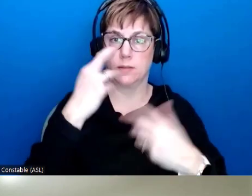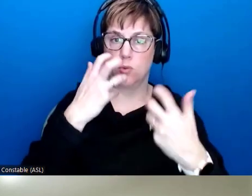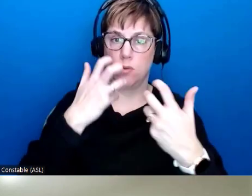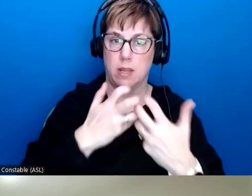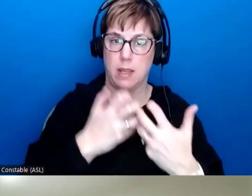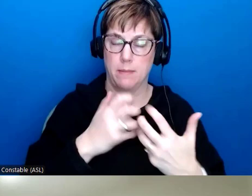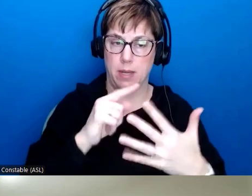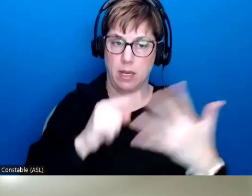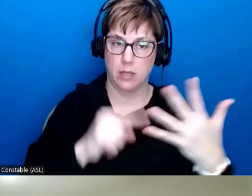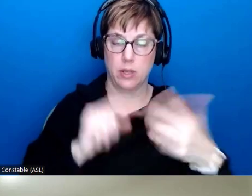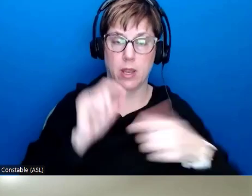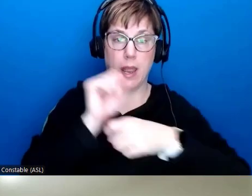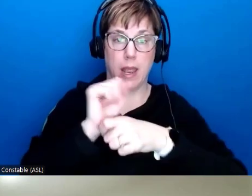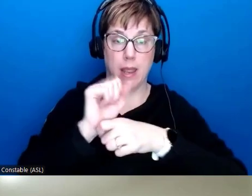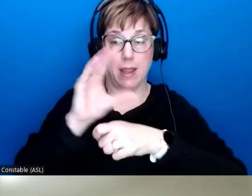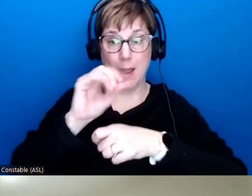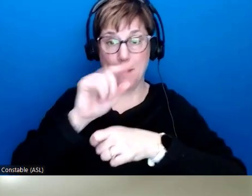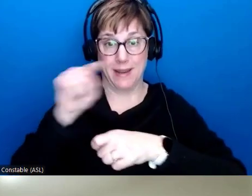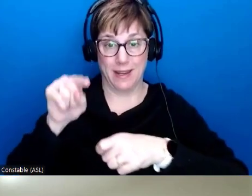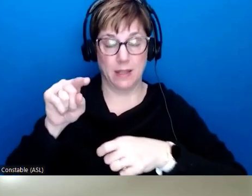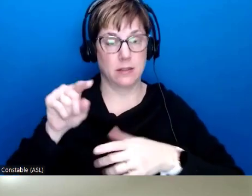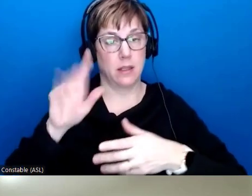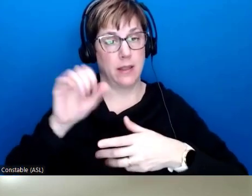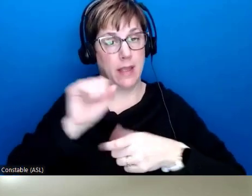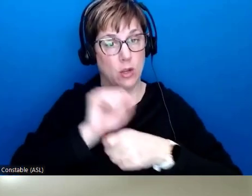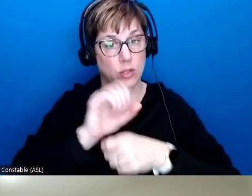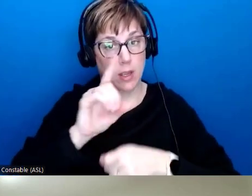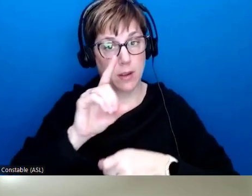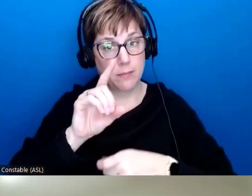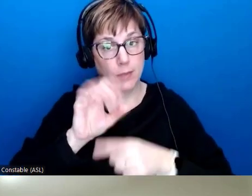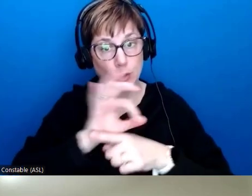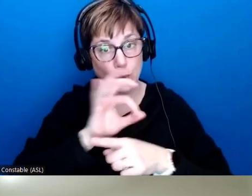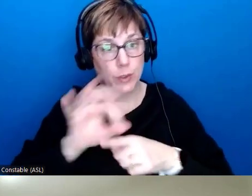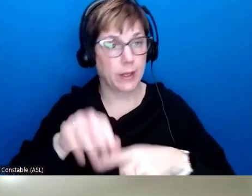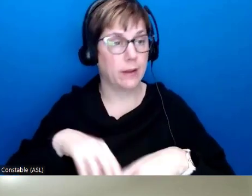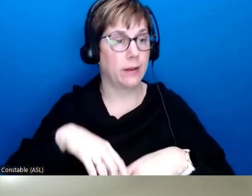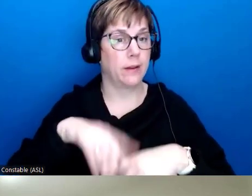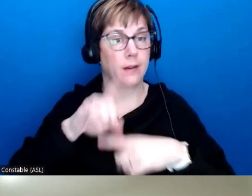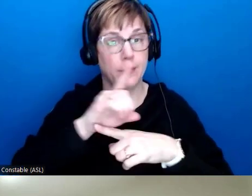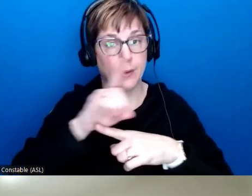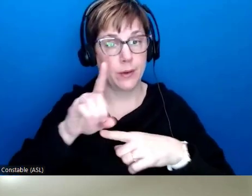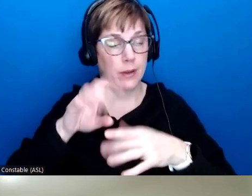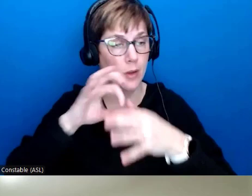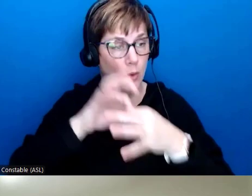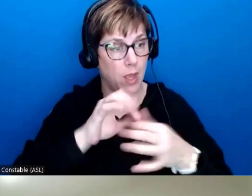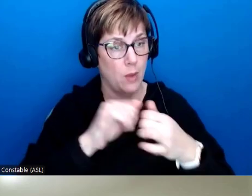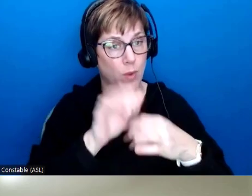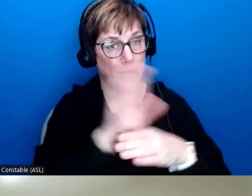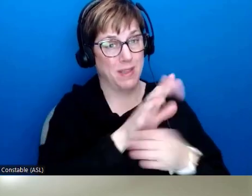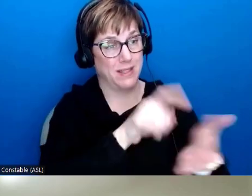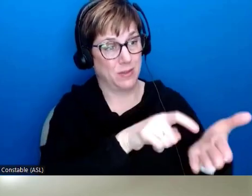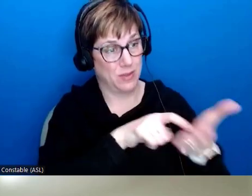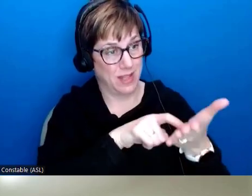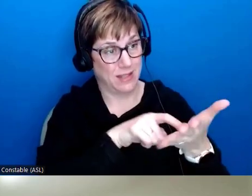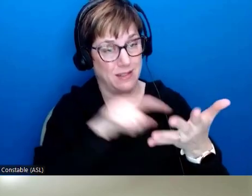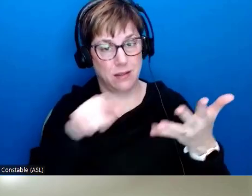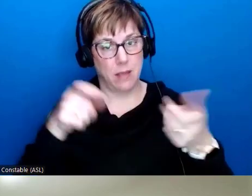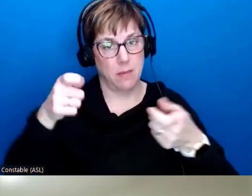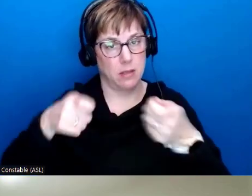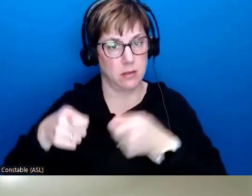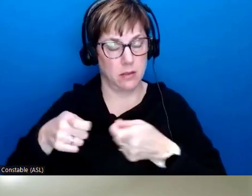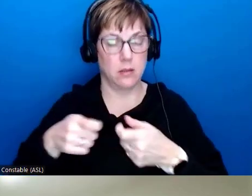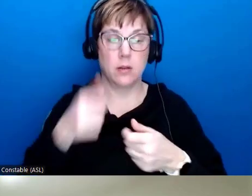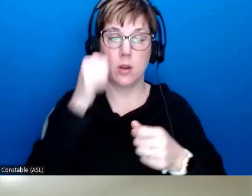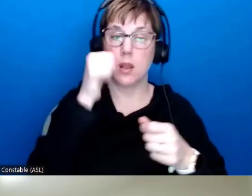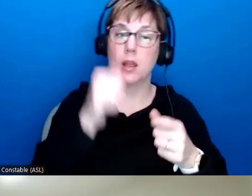where employers have to modify job duties consistent with business necessity. Keep in